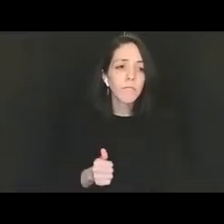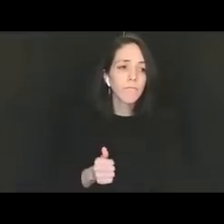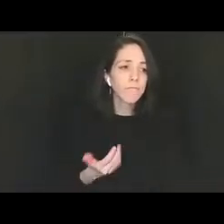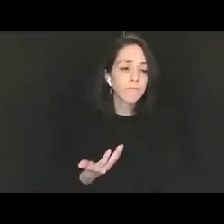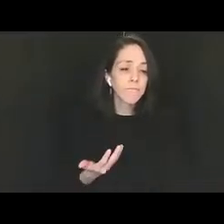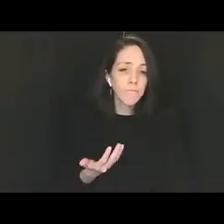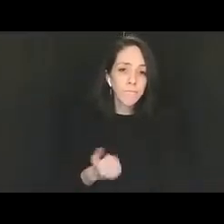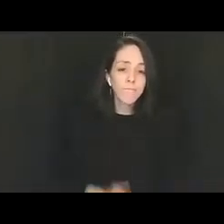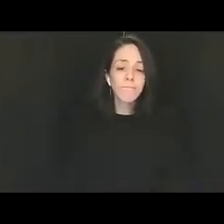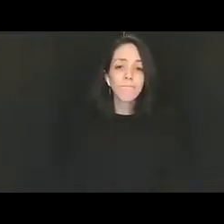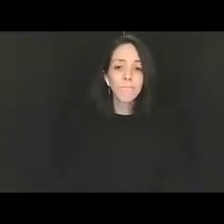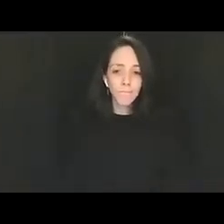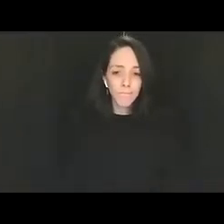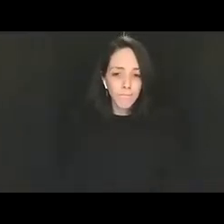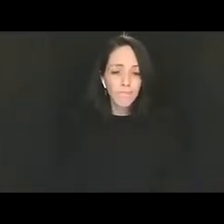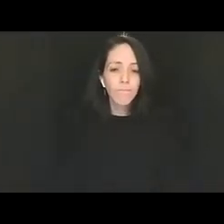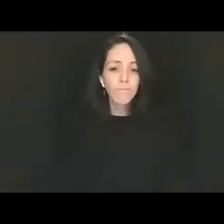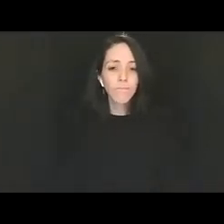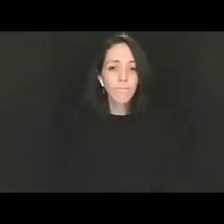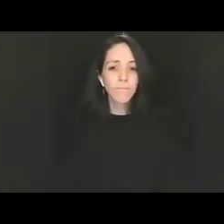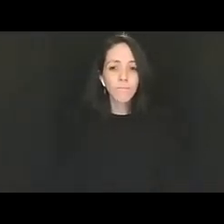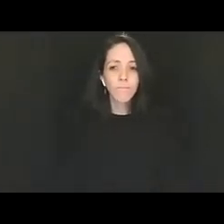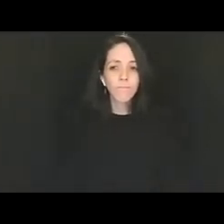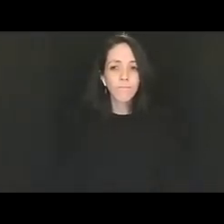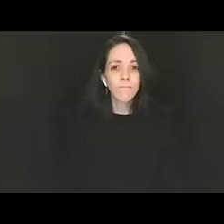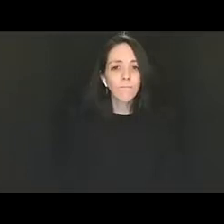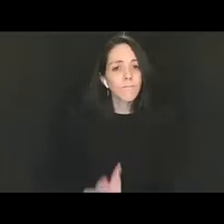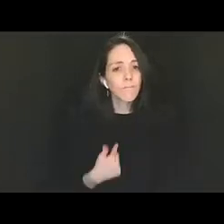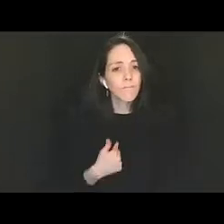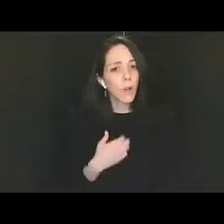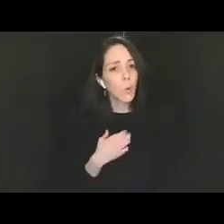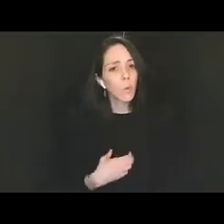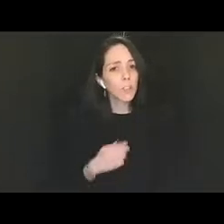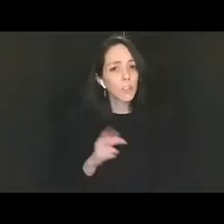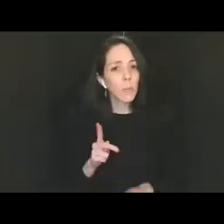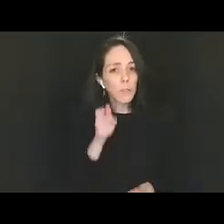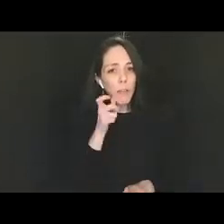so that people don't have to climb in their car to go get a gallon of milk.